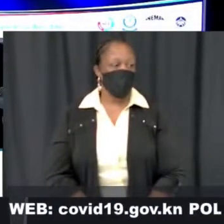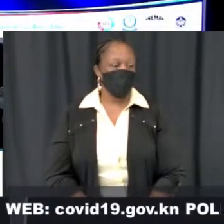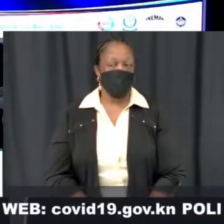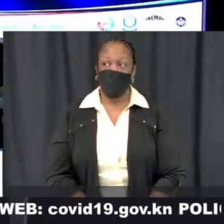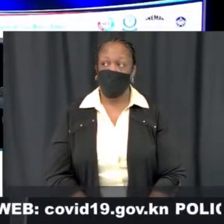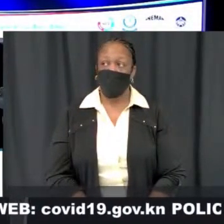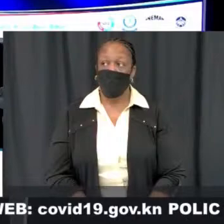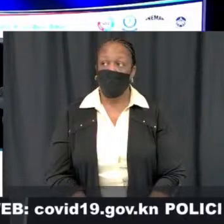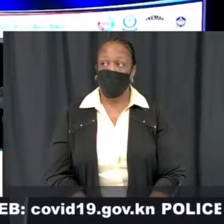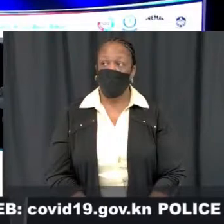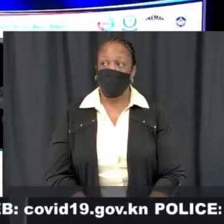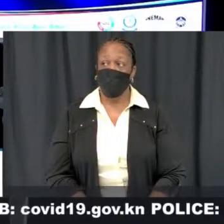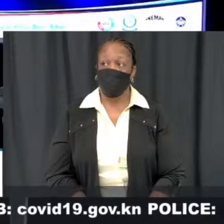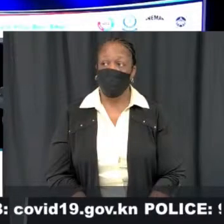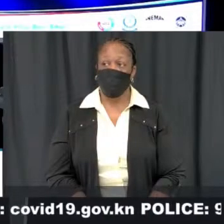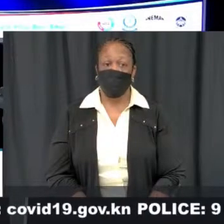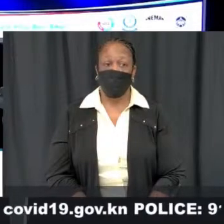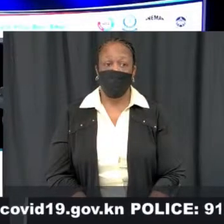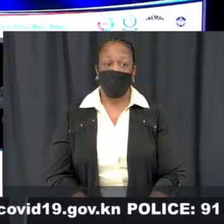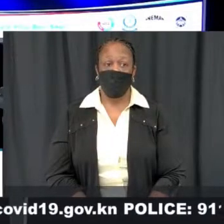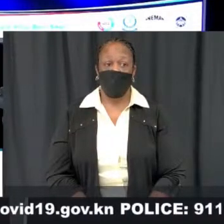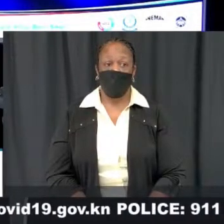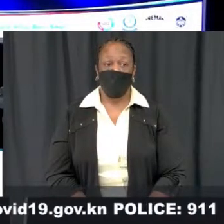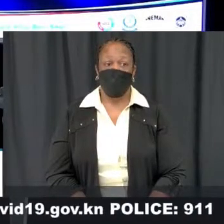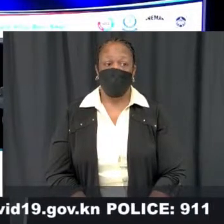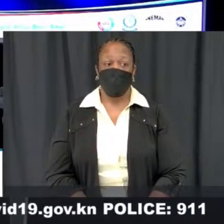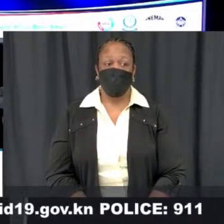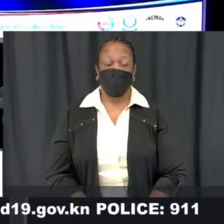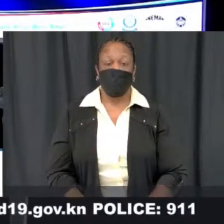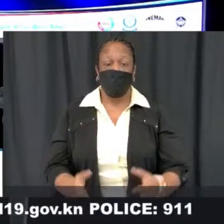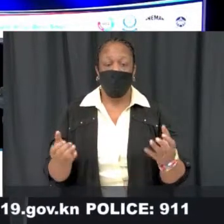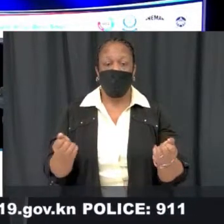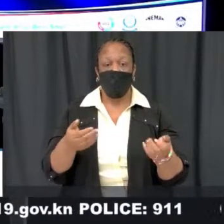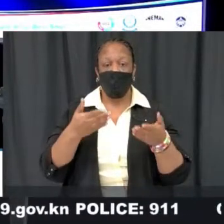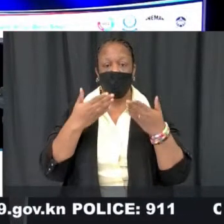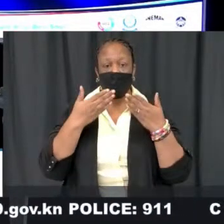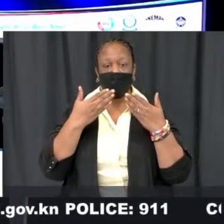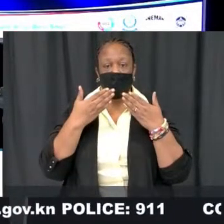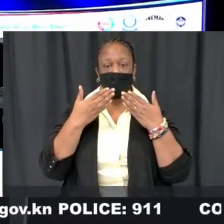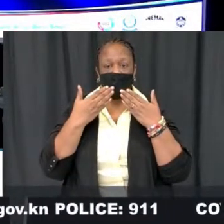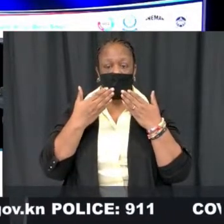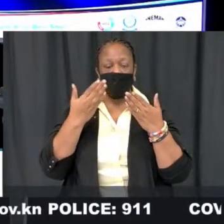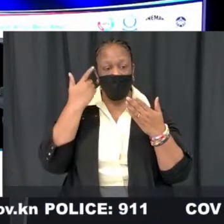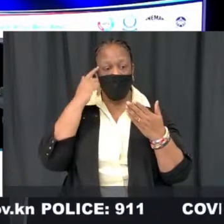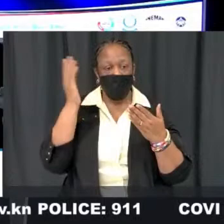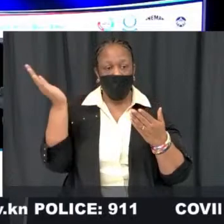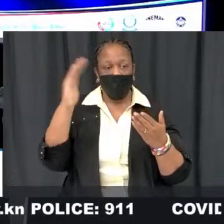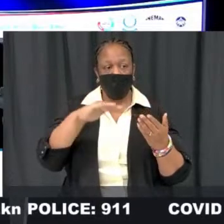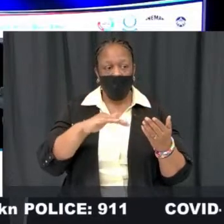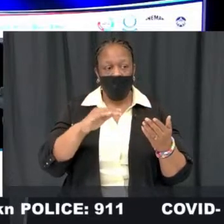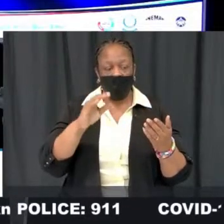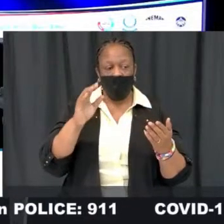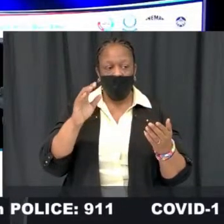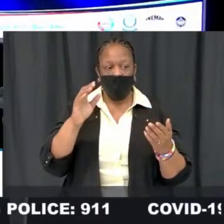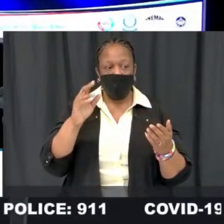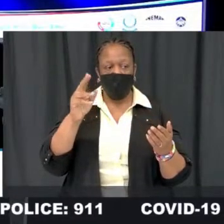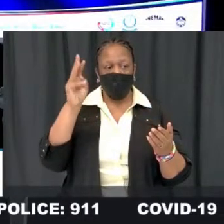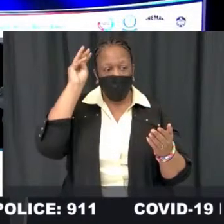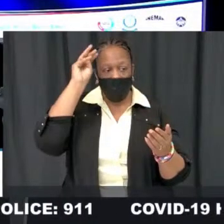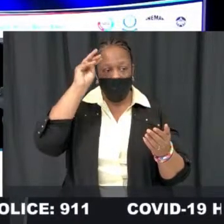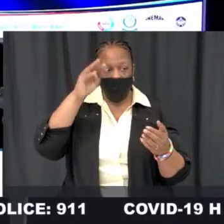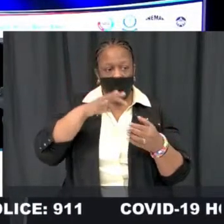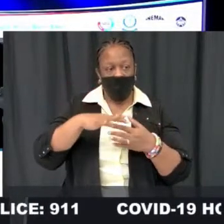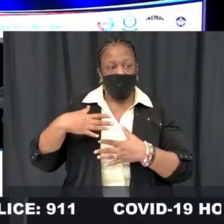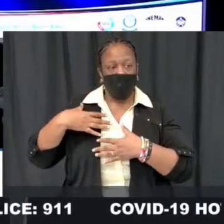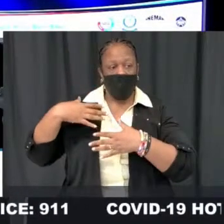Before he comes, I recognize among us the Honorable Akila Byron Nisbet, our Minister of Health. I